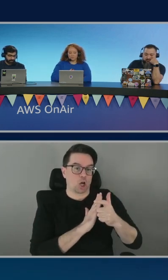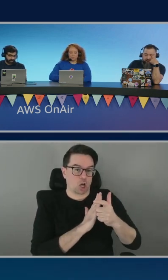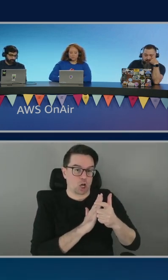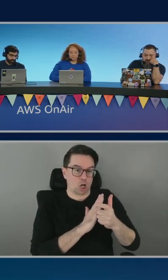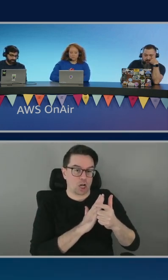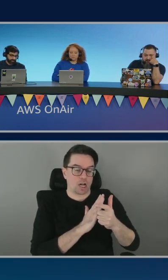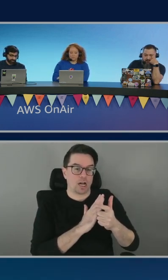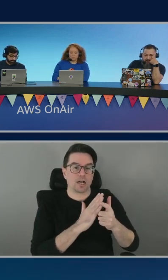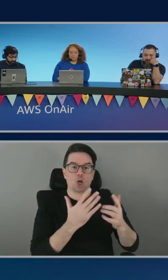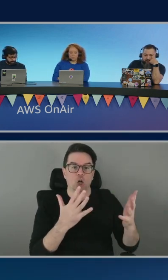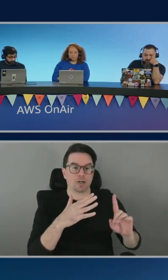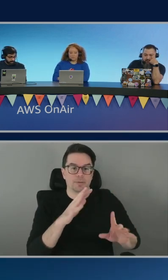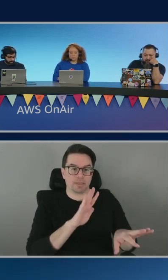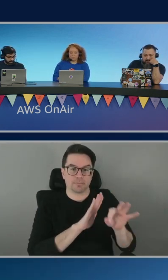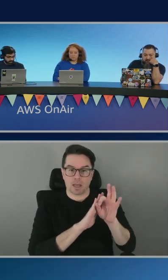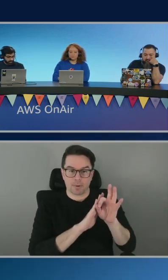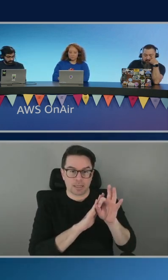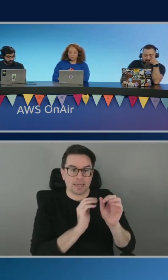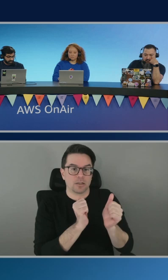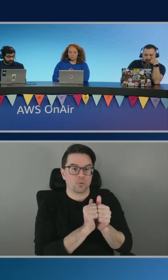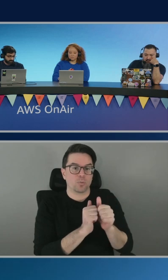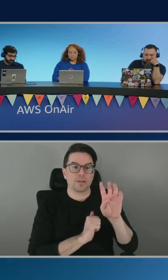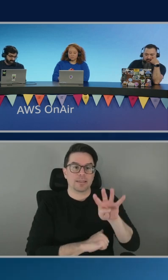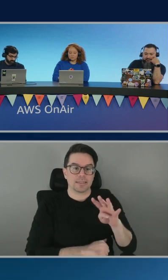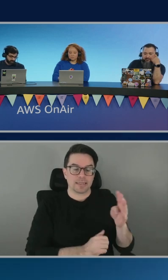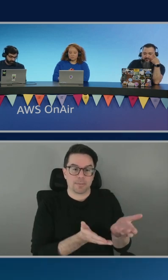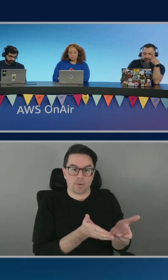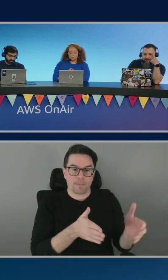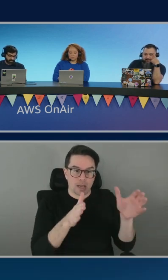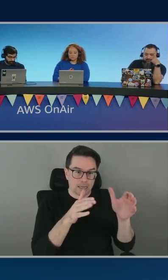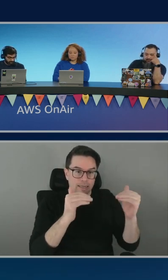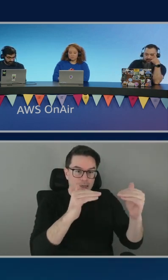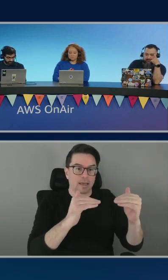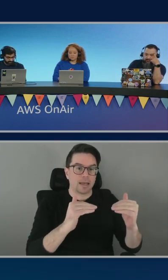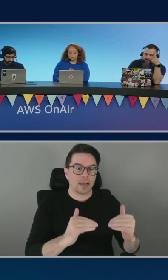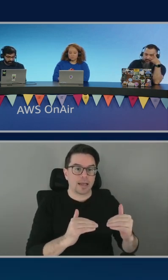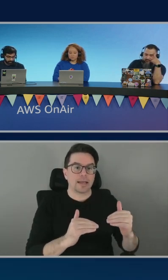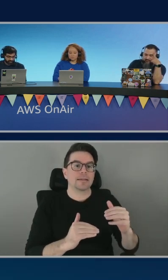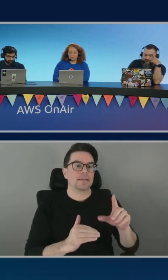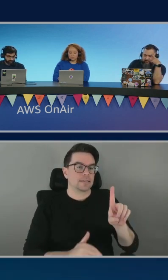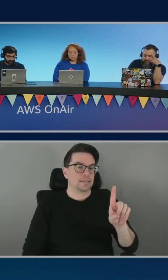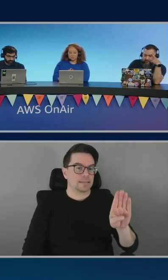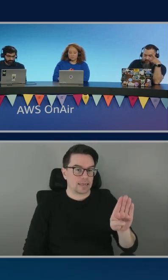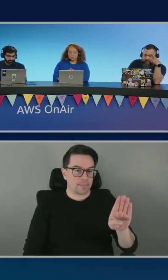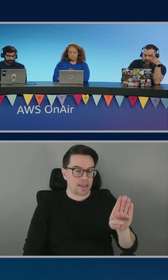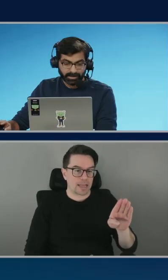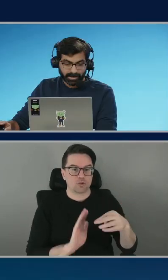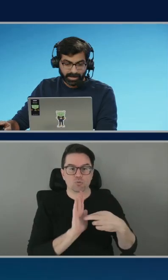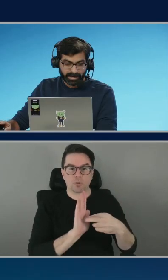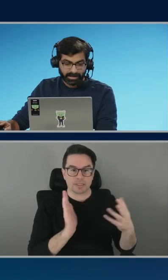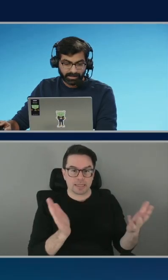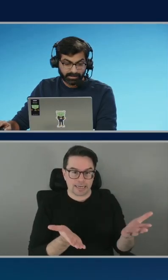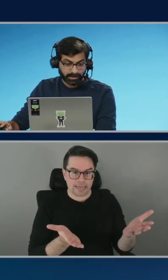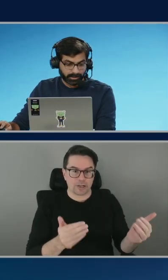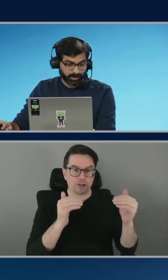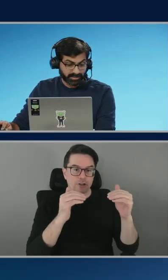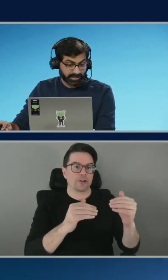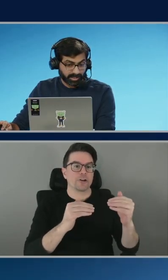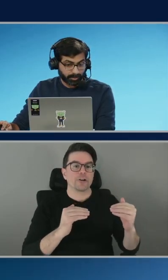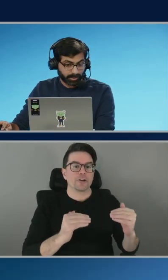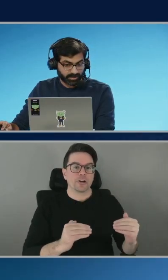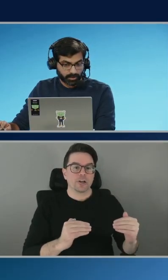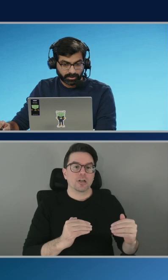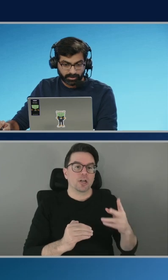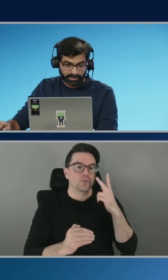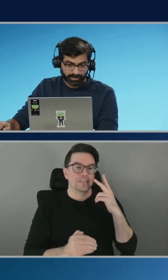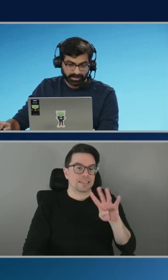been populated with the table bucket, and then there's a namespace, which is the database represented here, and you can see the